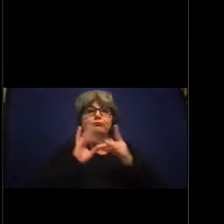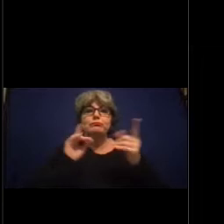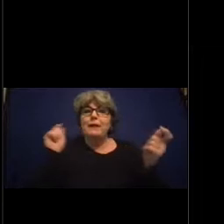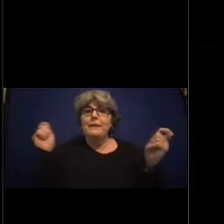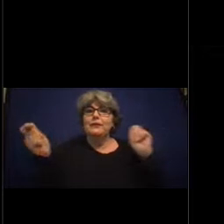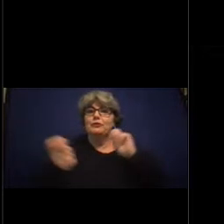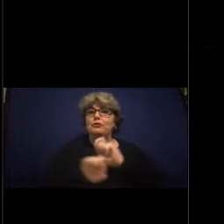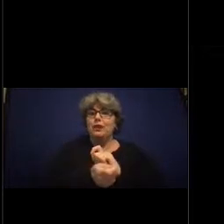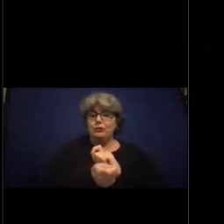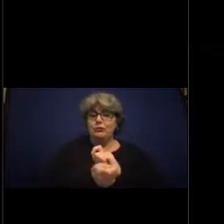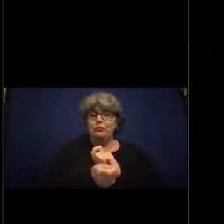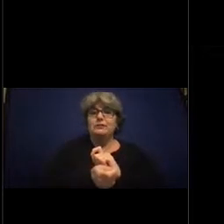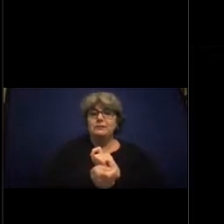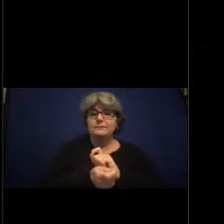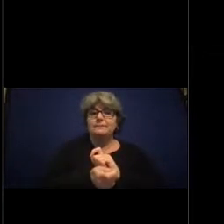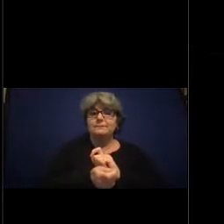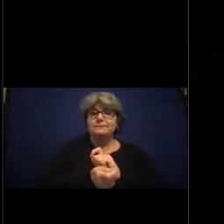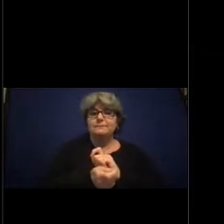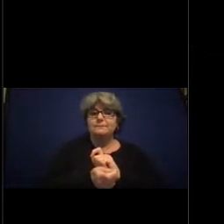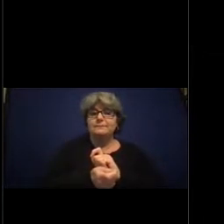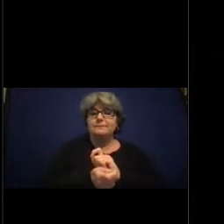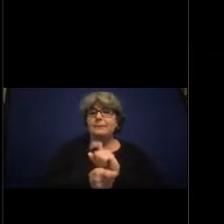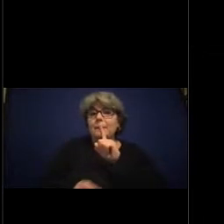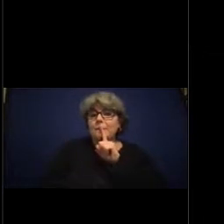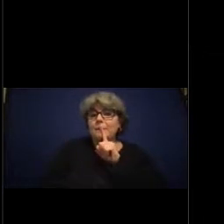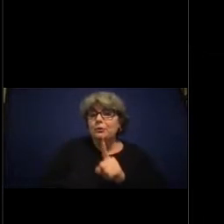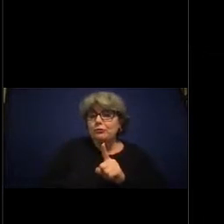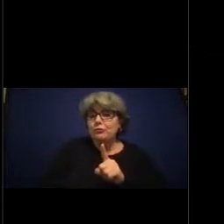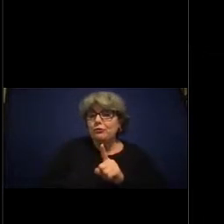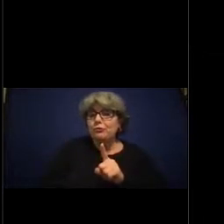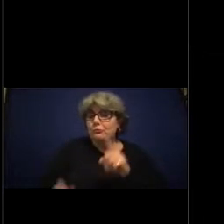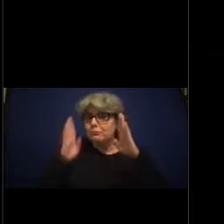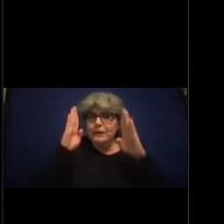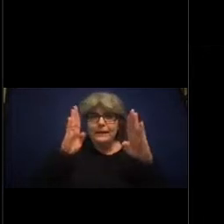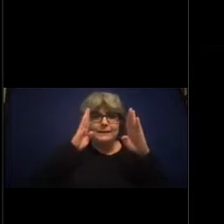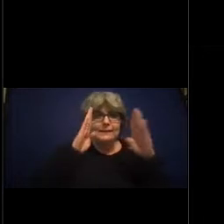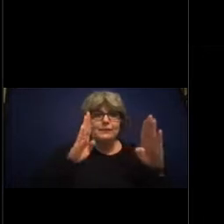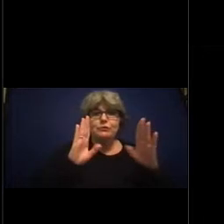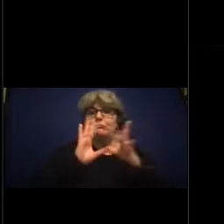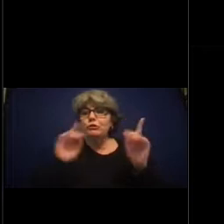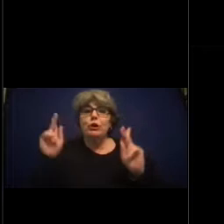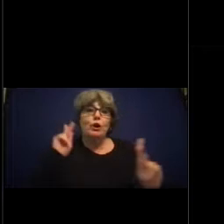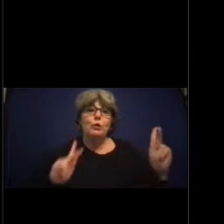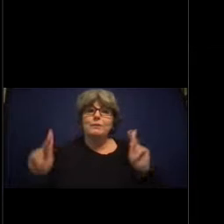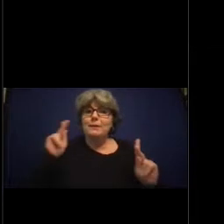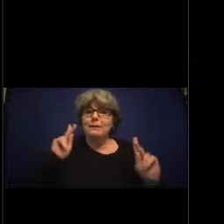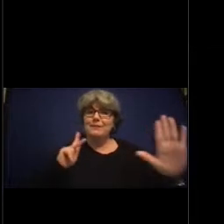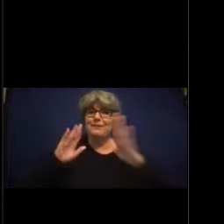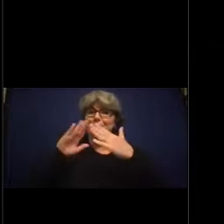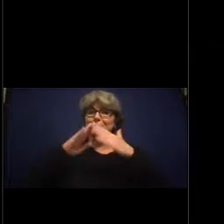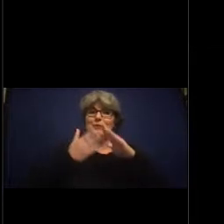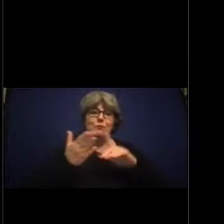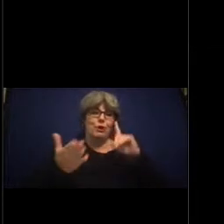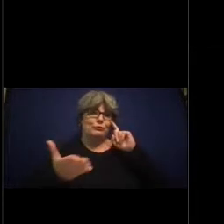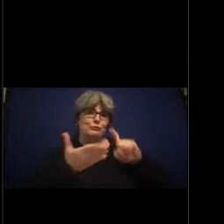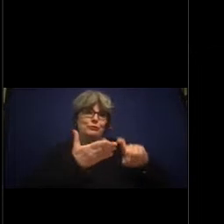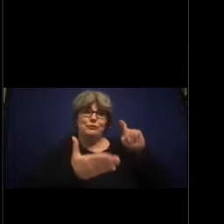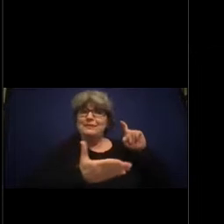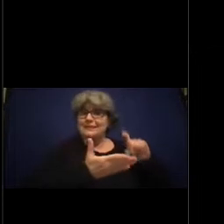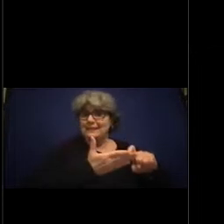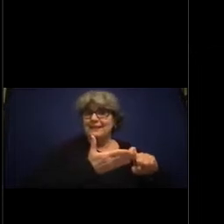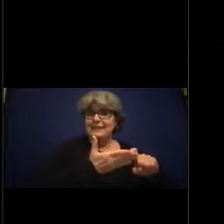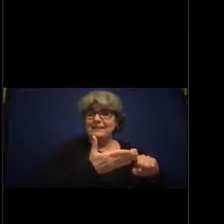but they're not the only way. So be sure to be present and think about it and talk with other people in your community about what you're seeing in